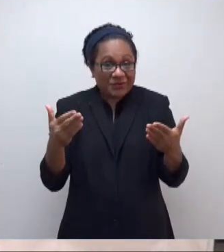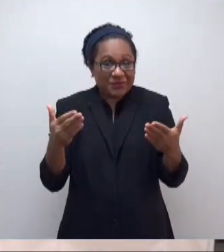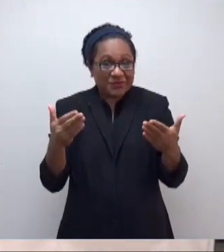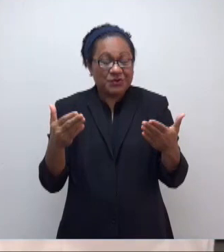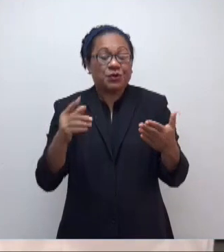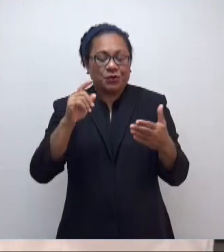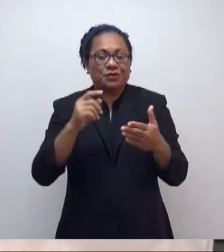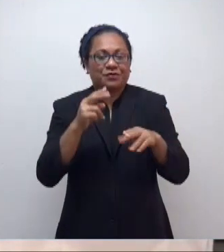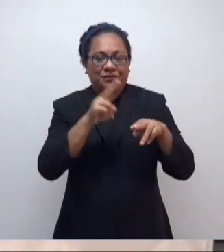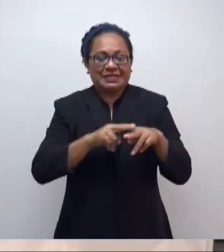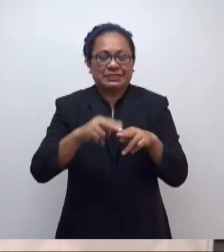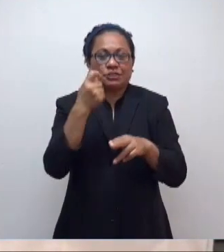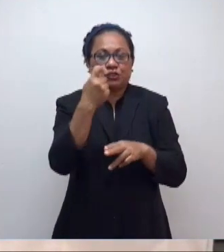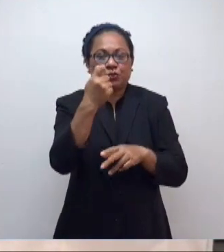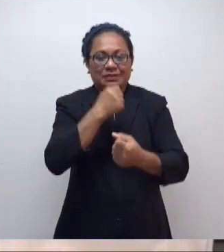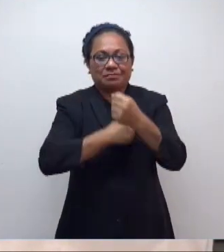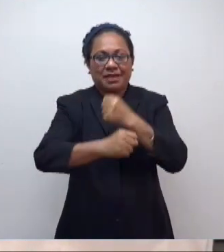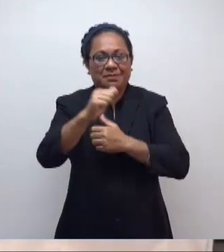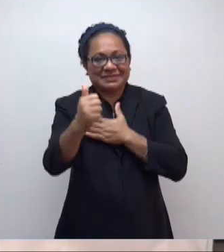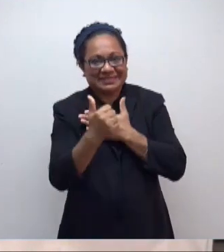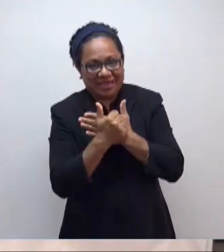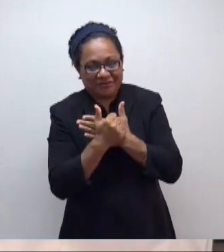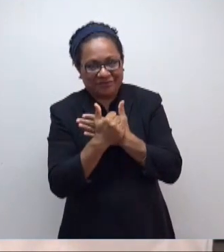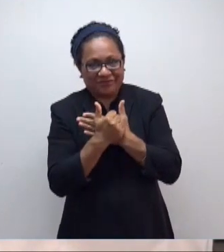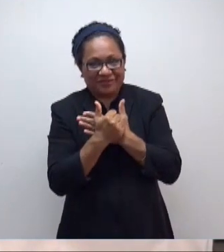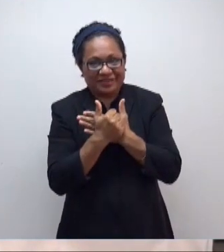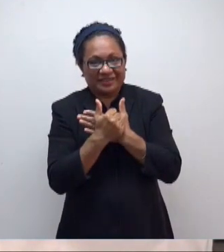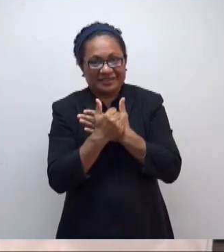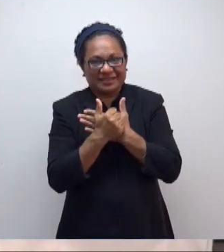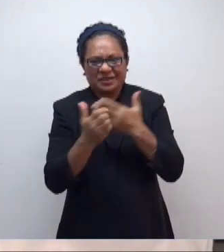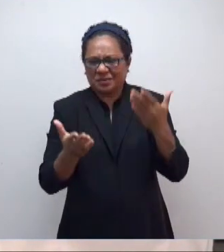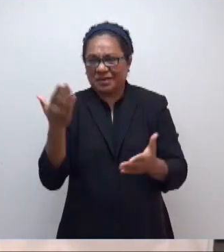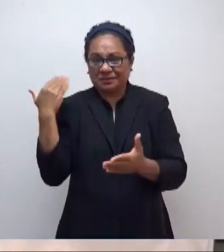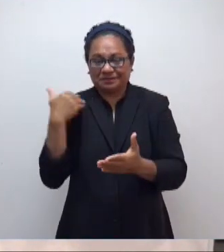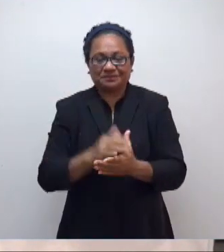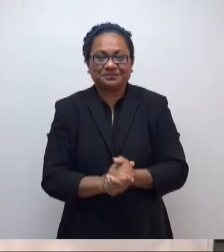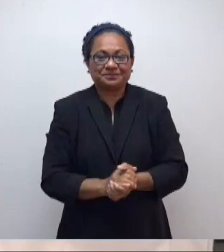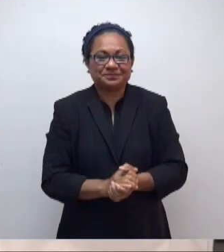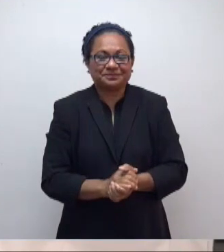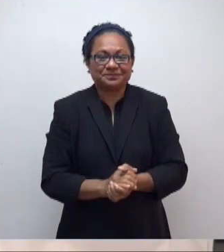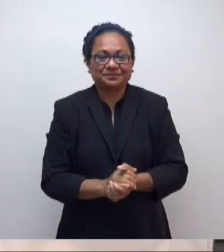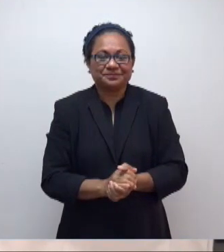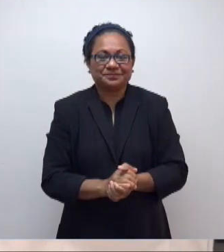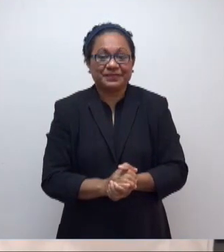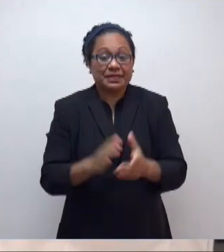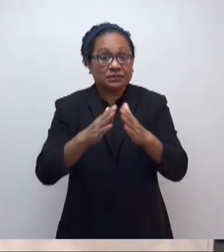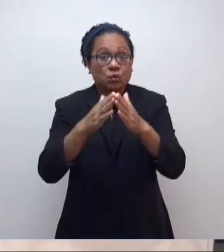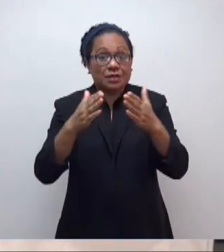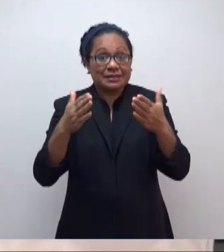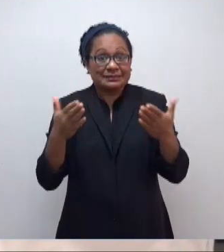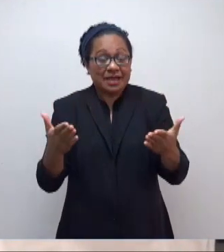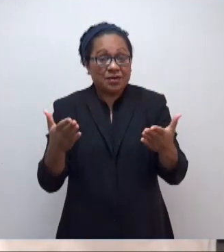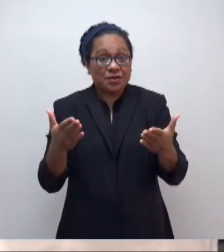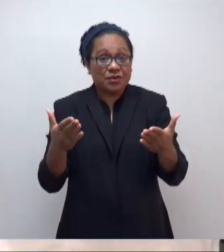is safer and lives that are more familiar than today. Now that more than half of